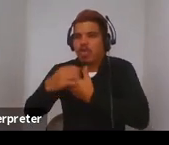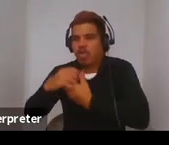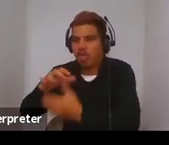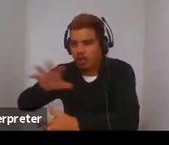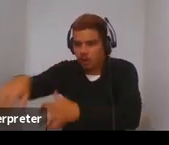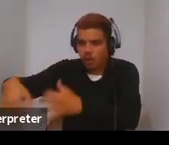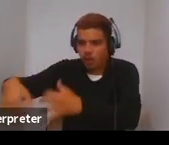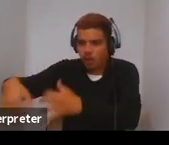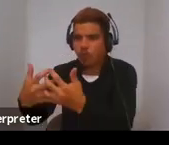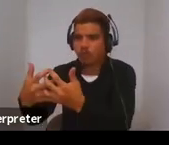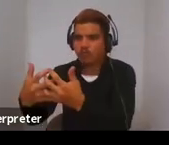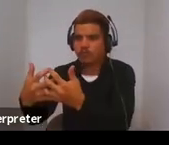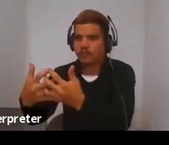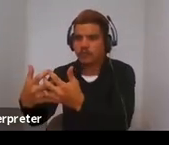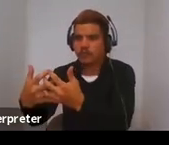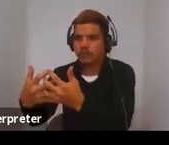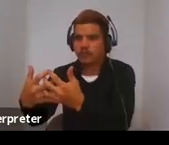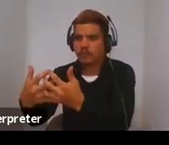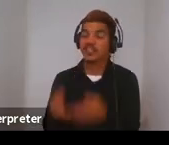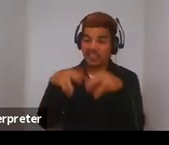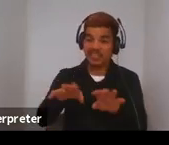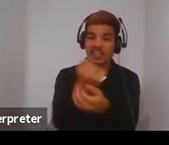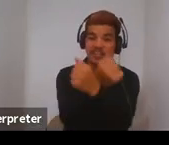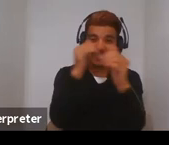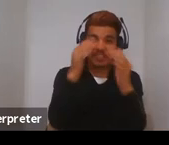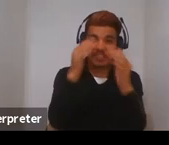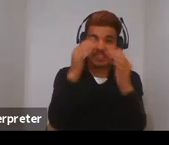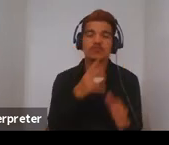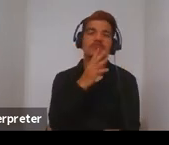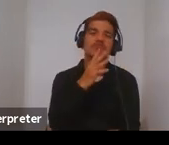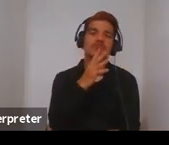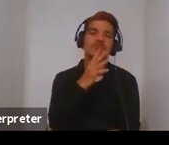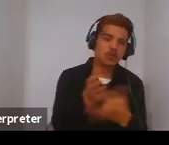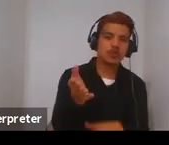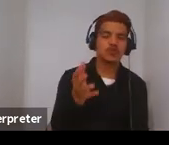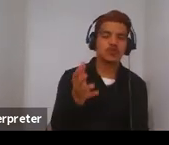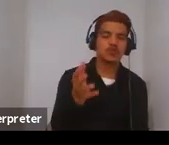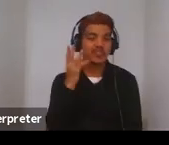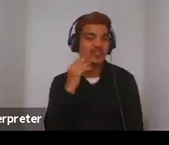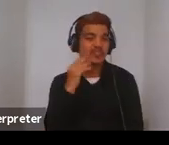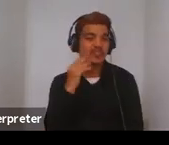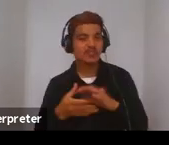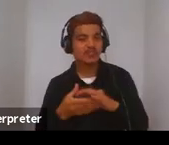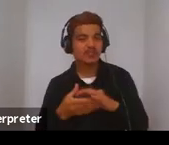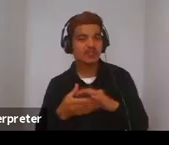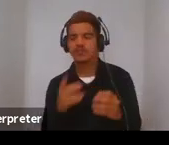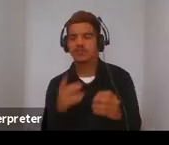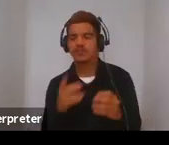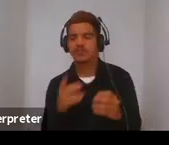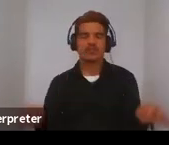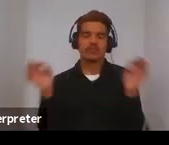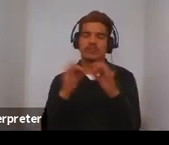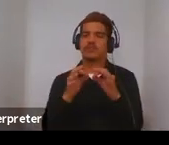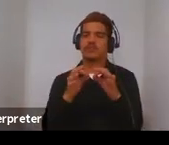scheme. It allows the survivor to talk through their story. Really important for how